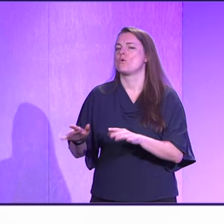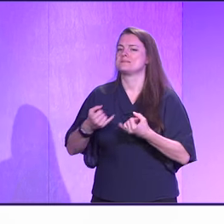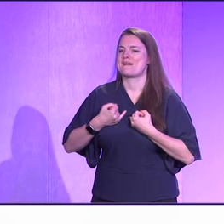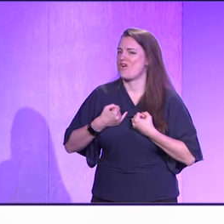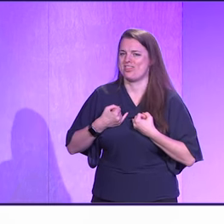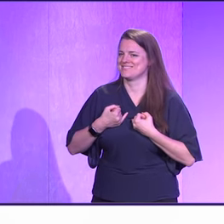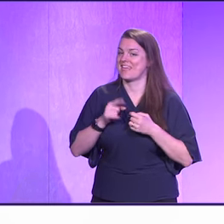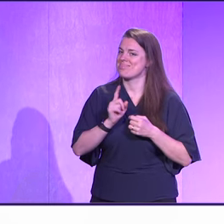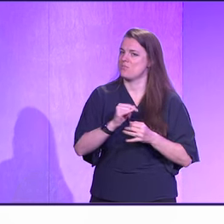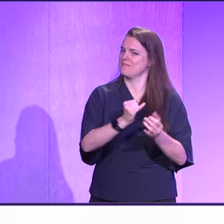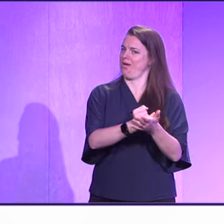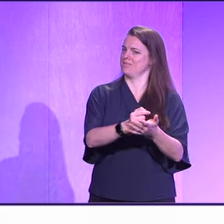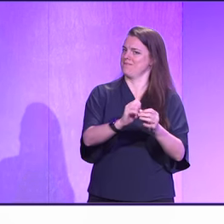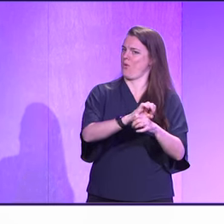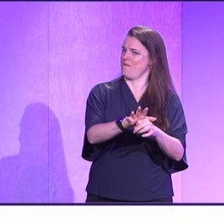virus.